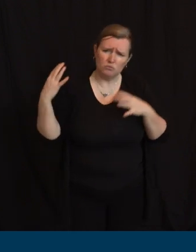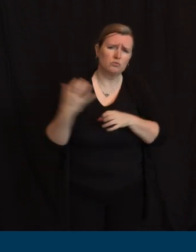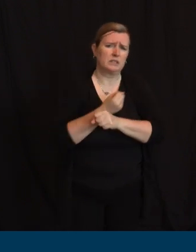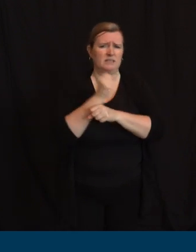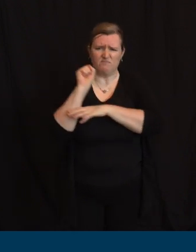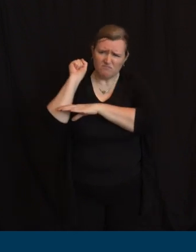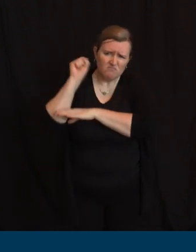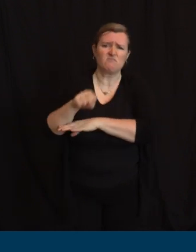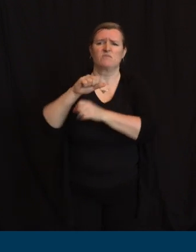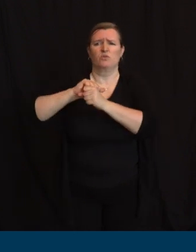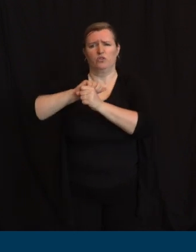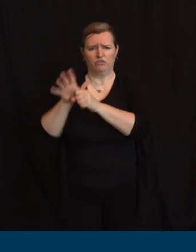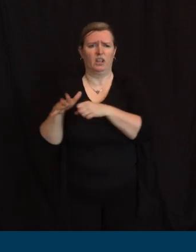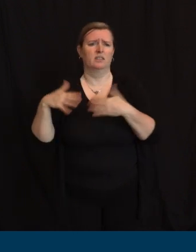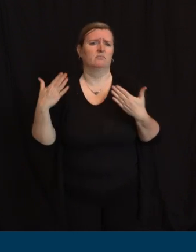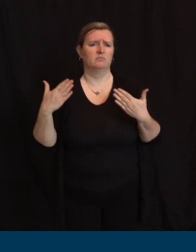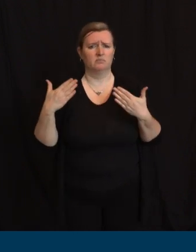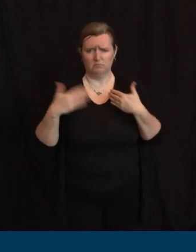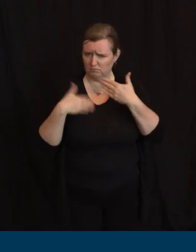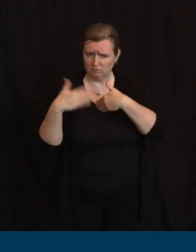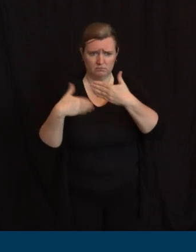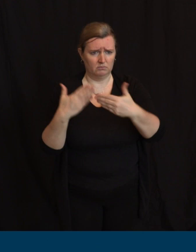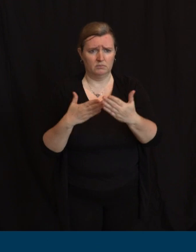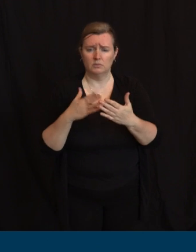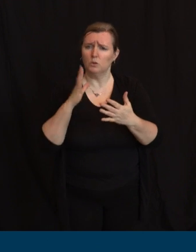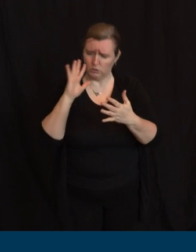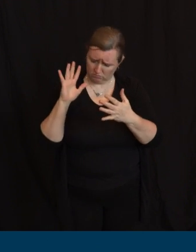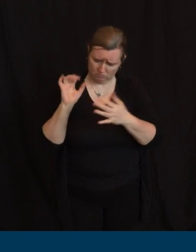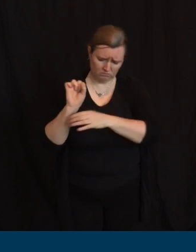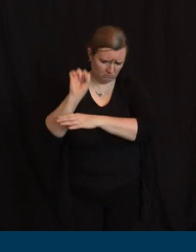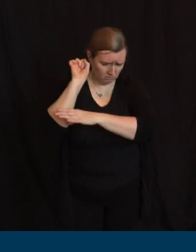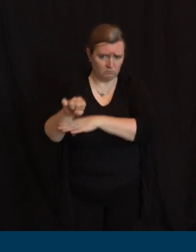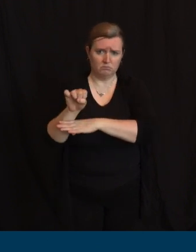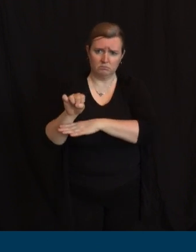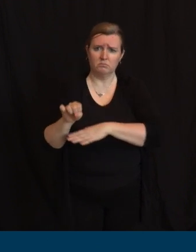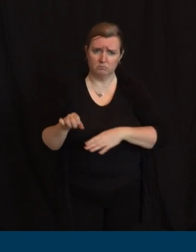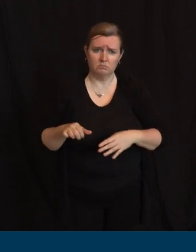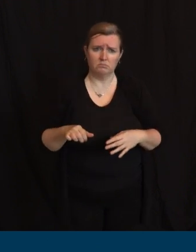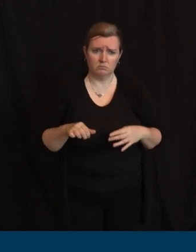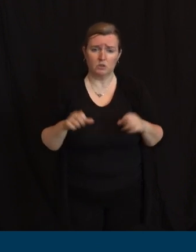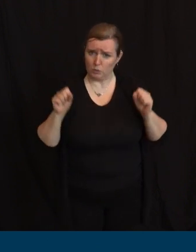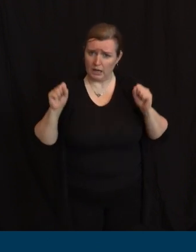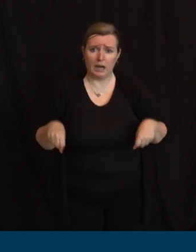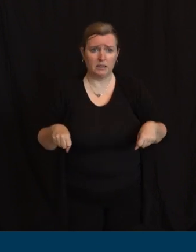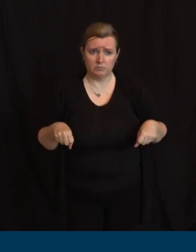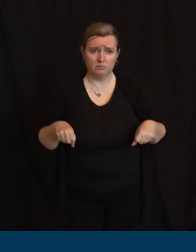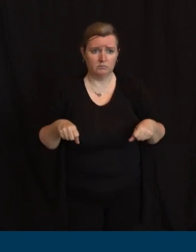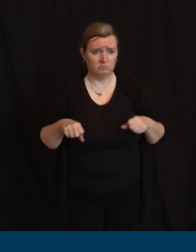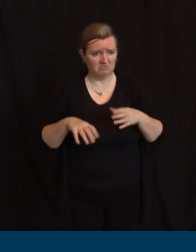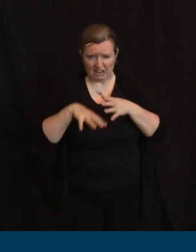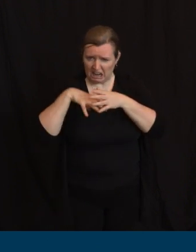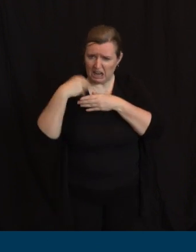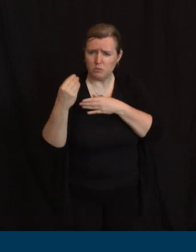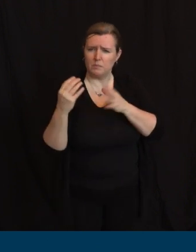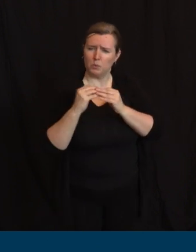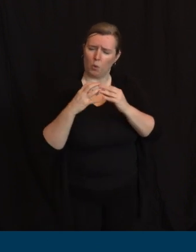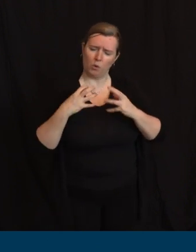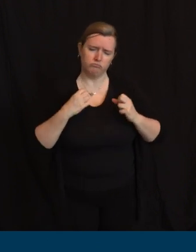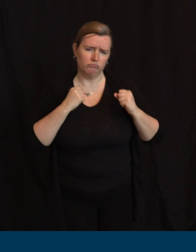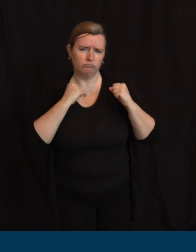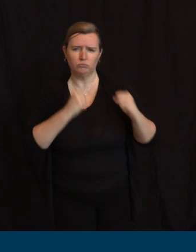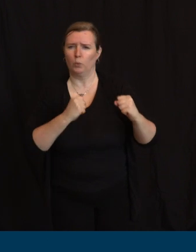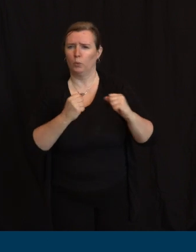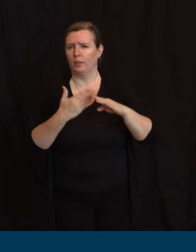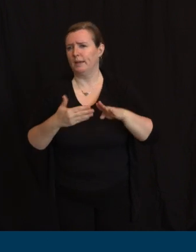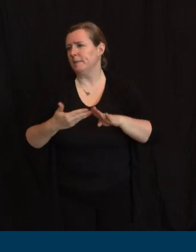this, and we will come out of this stronger than ever before. To everybody, I want to actually conclude with one comment on